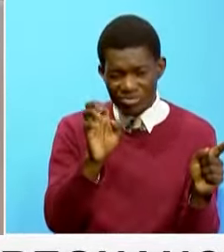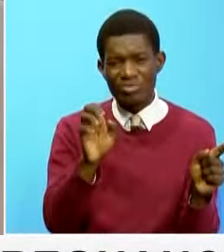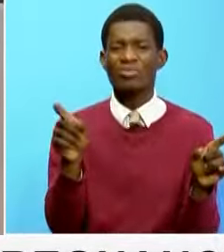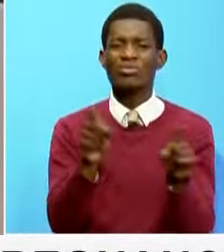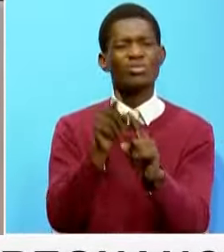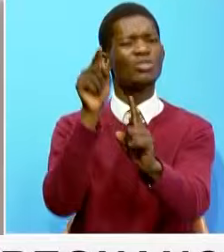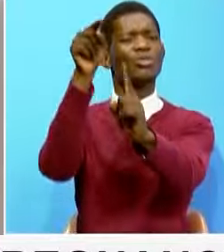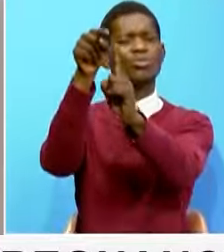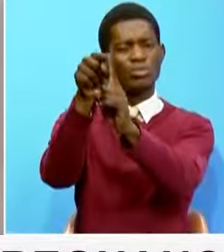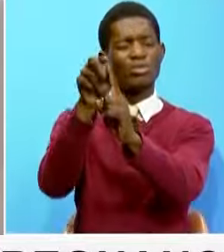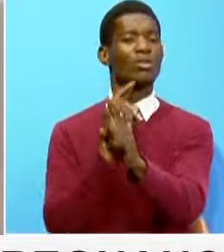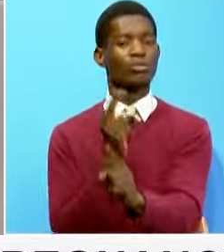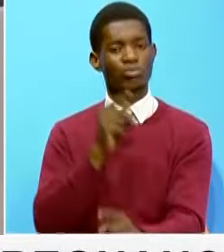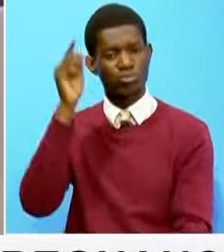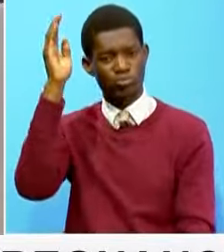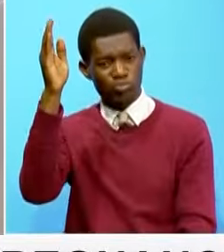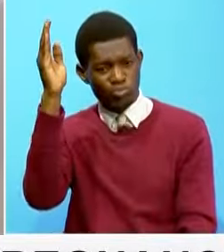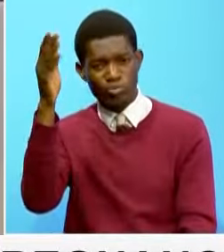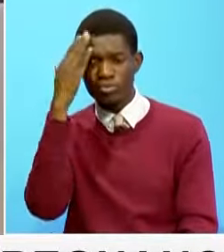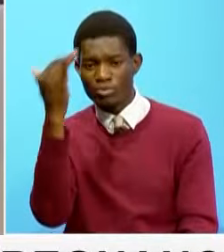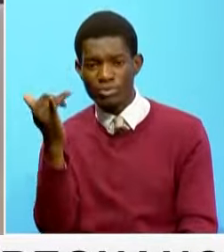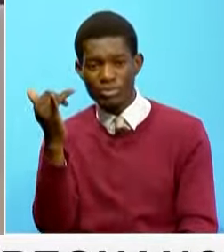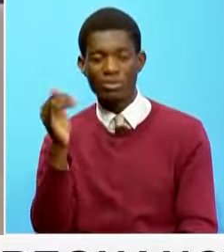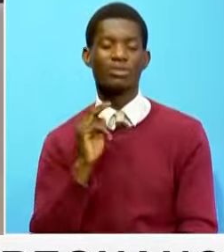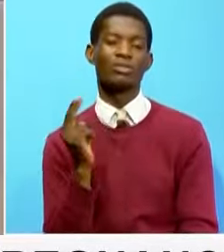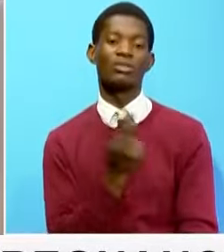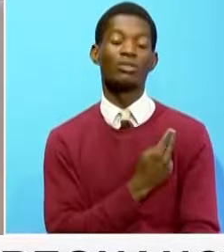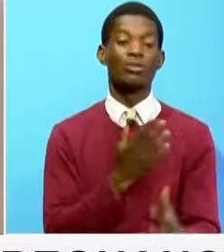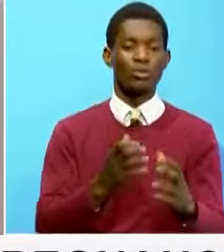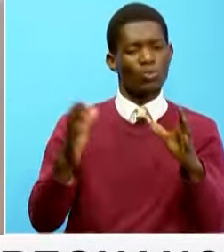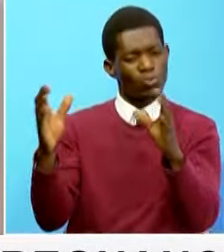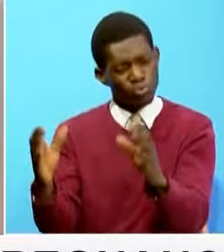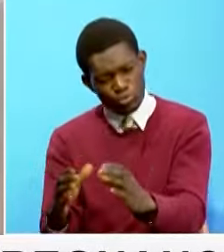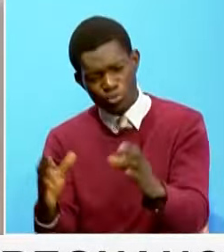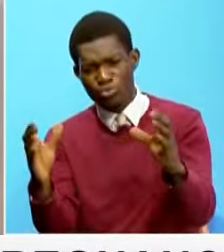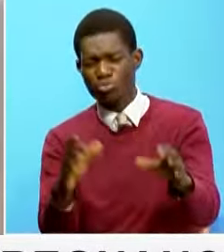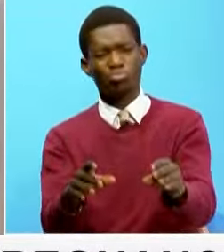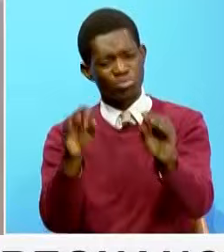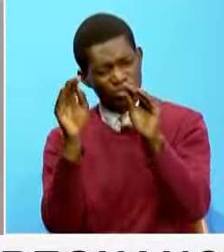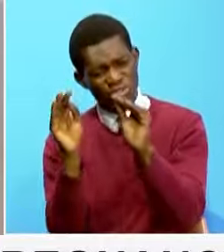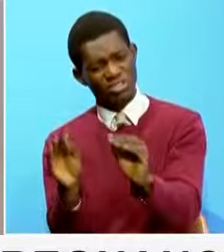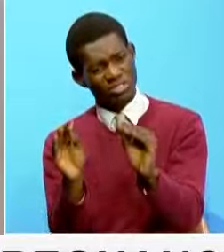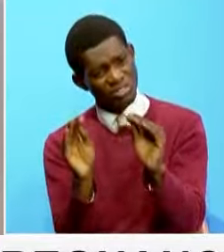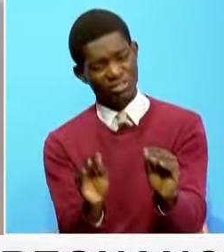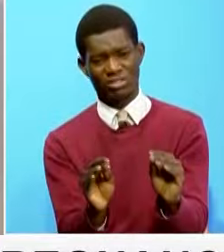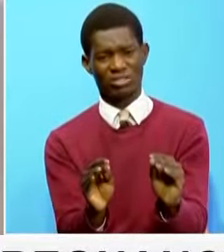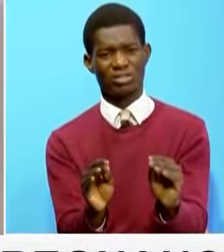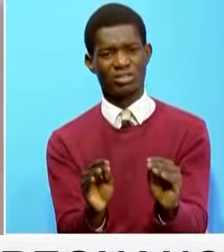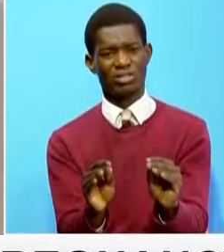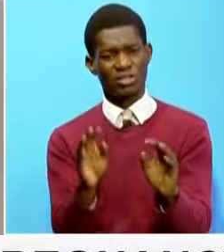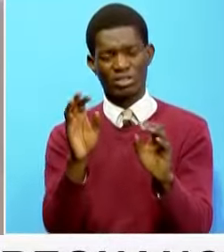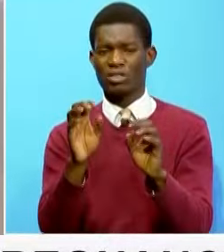for the campaign where we want to keep the communities informed about the importance of education.